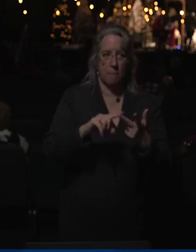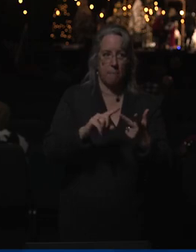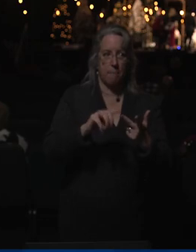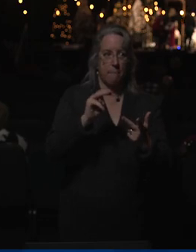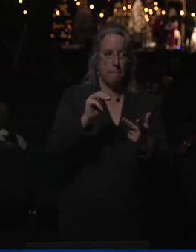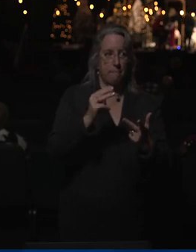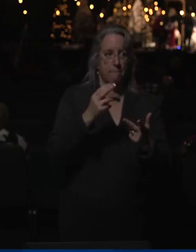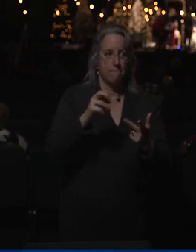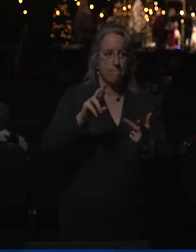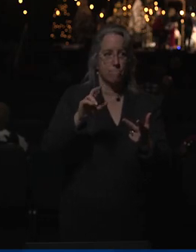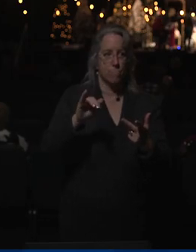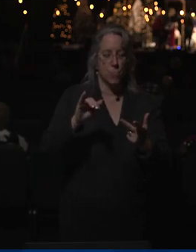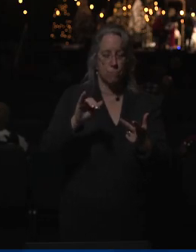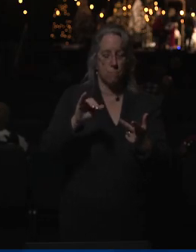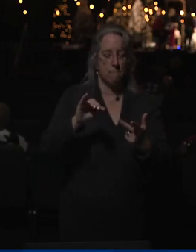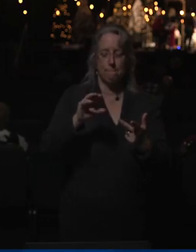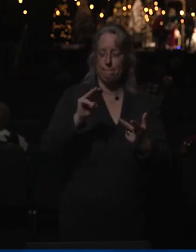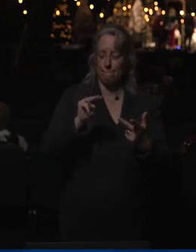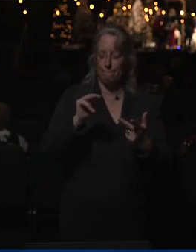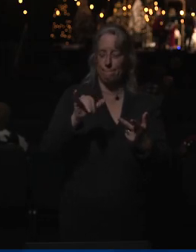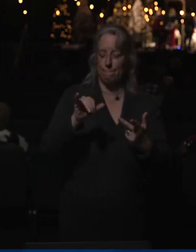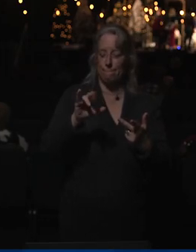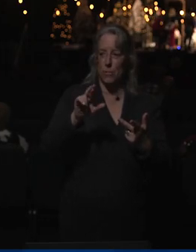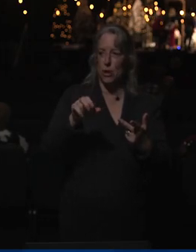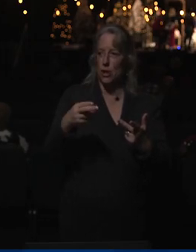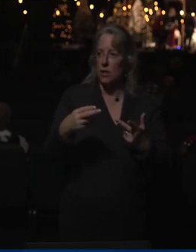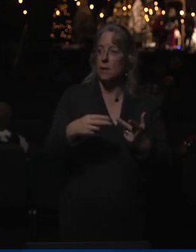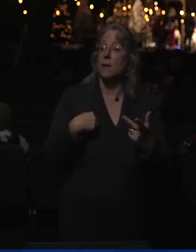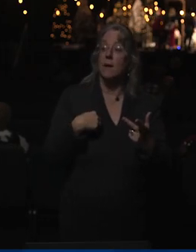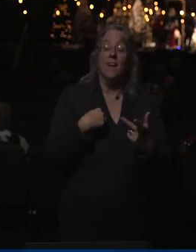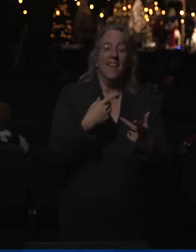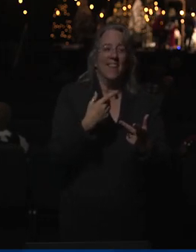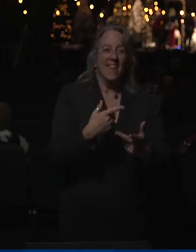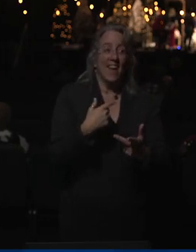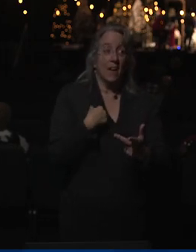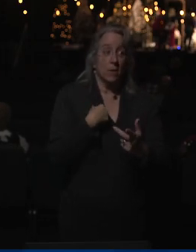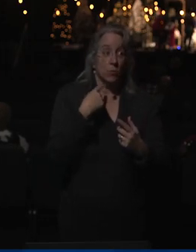dream not to go back to Herod, they returned to their country by another route.